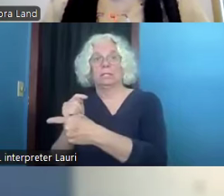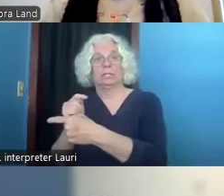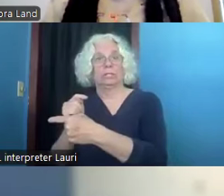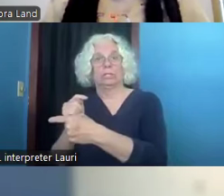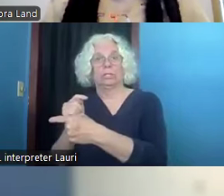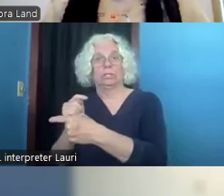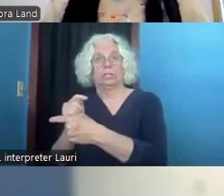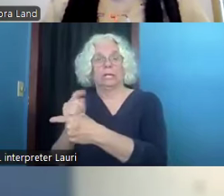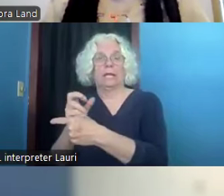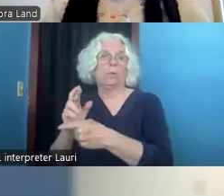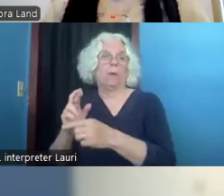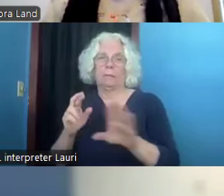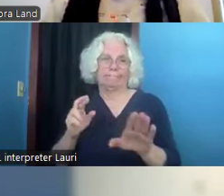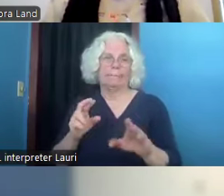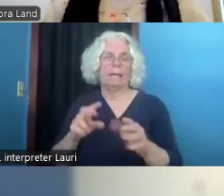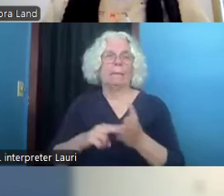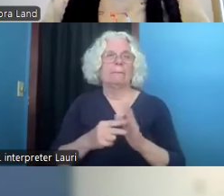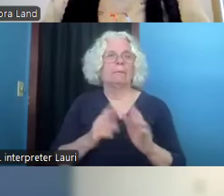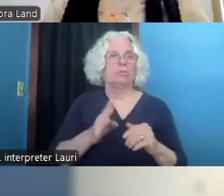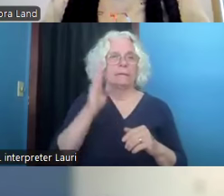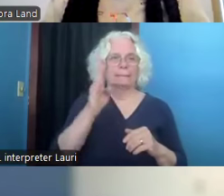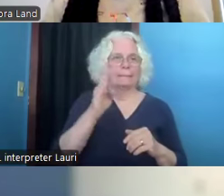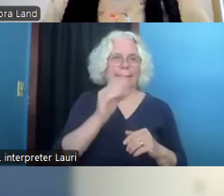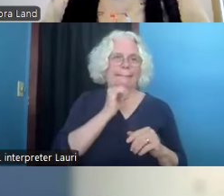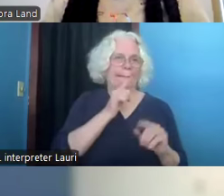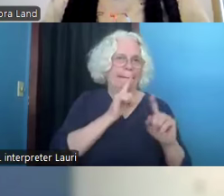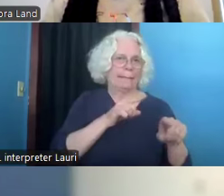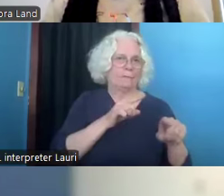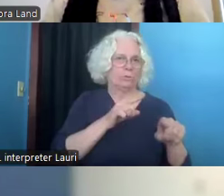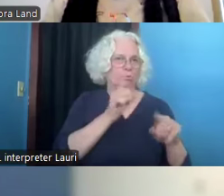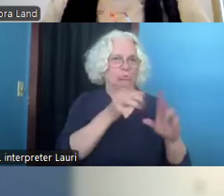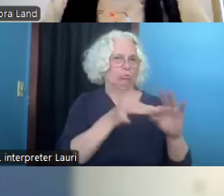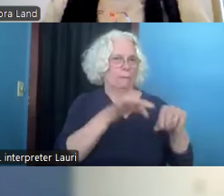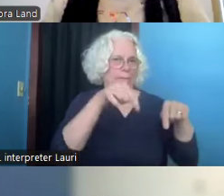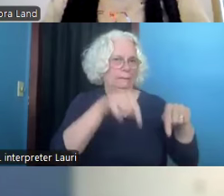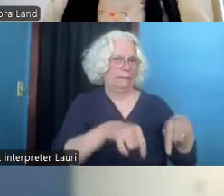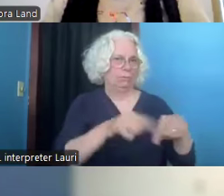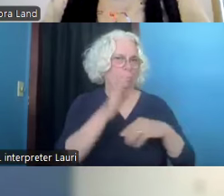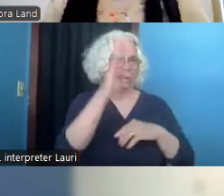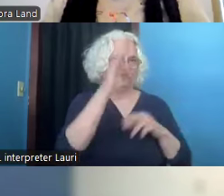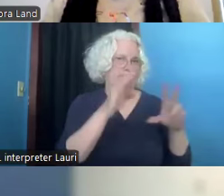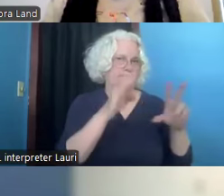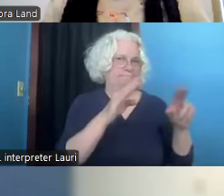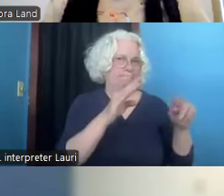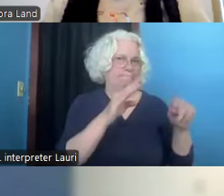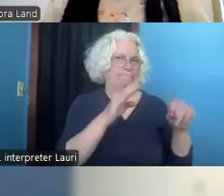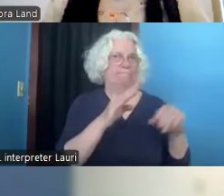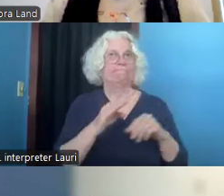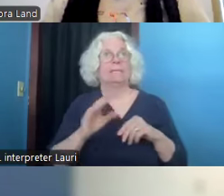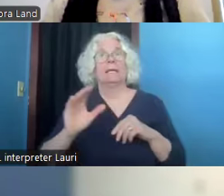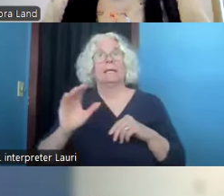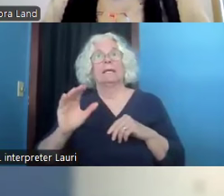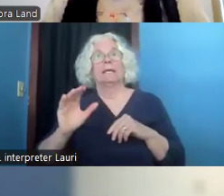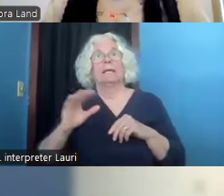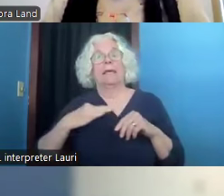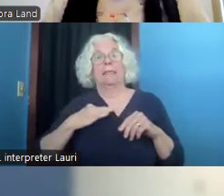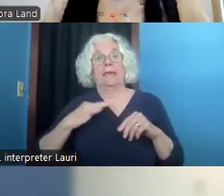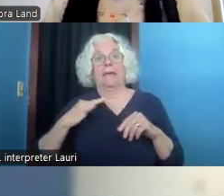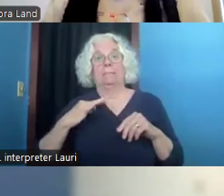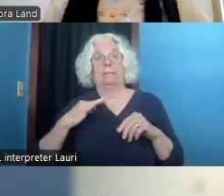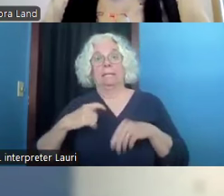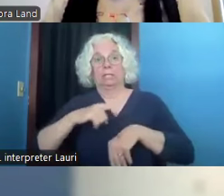raised hands throughout the Q&A session. Our application window is open until October